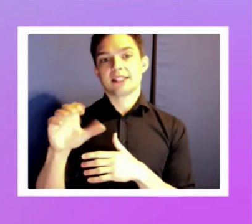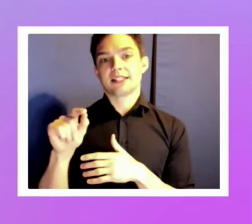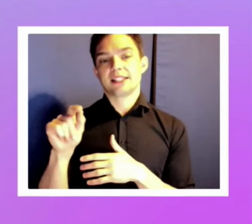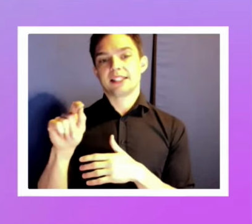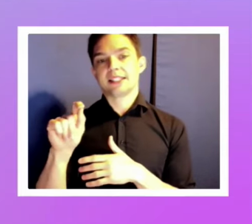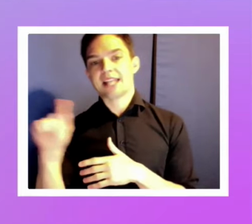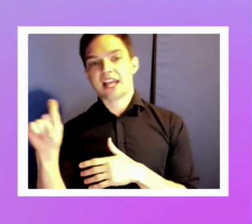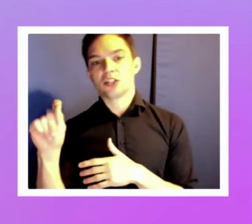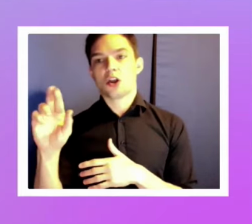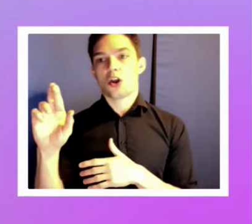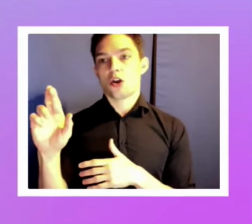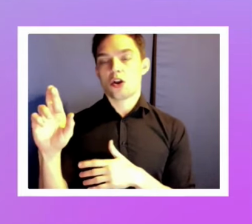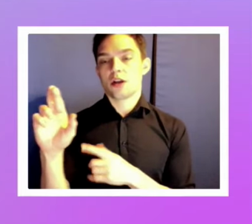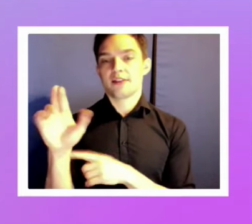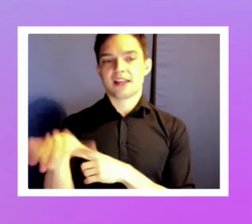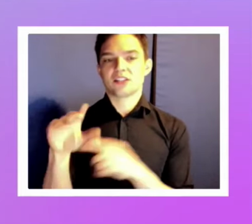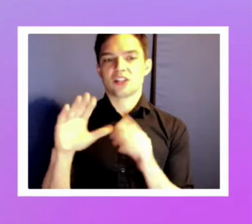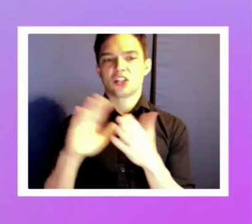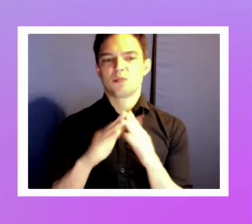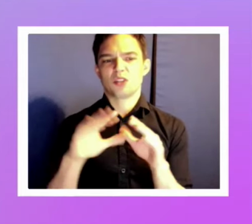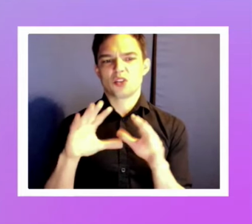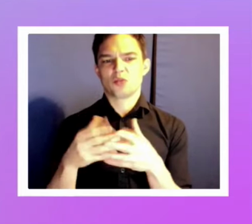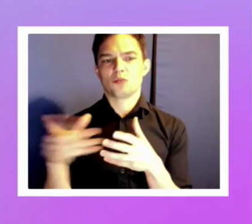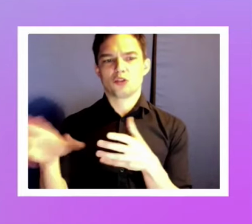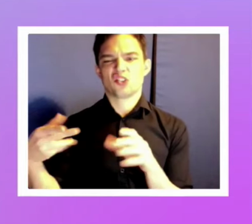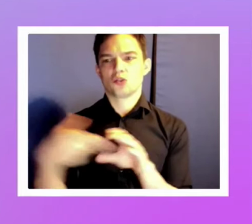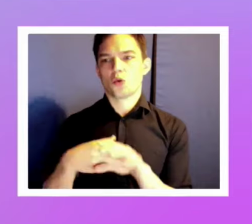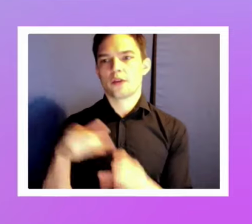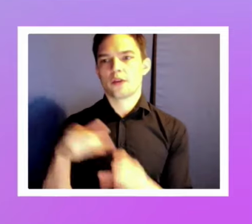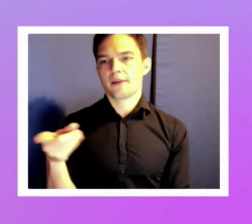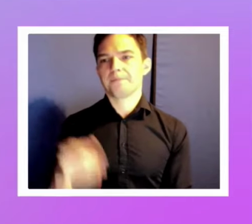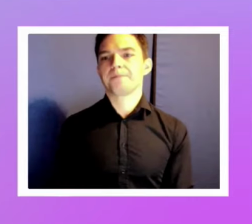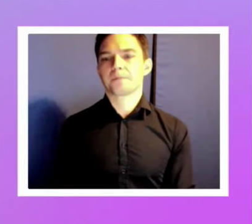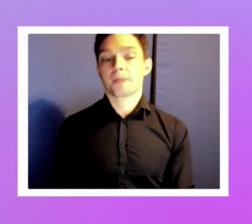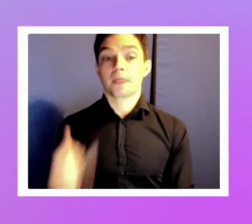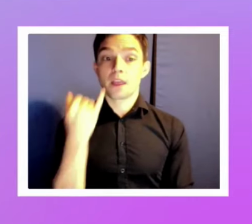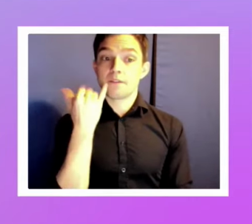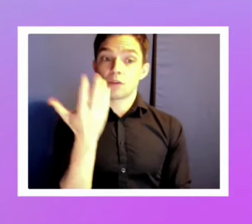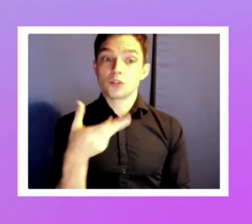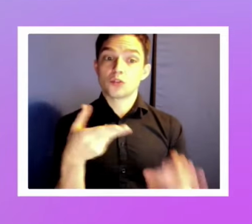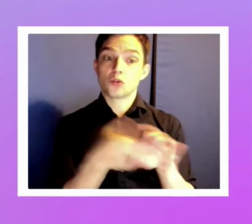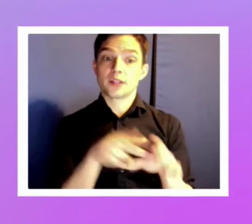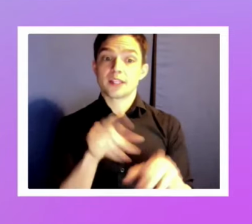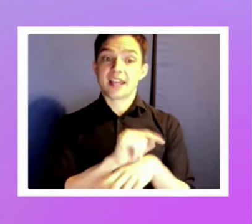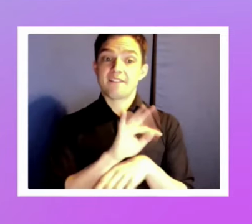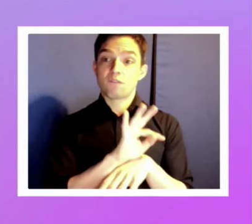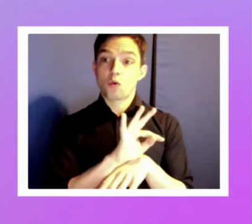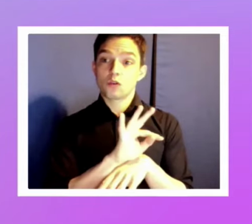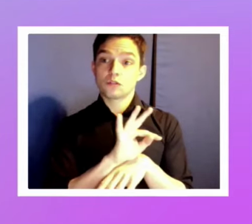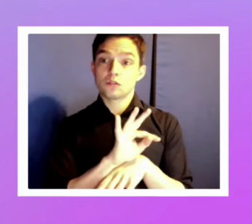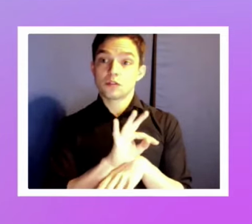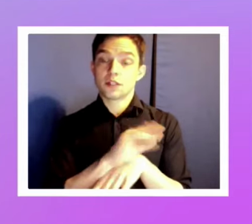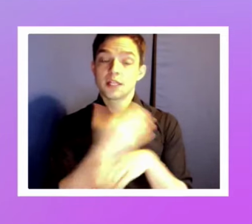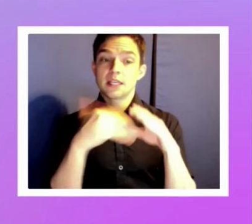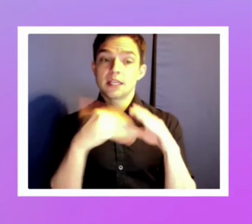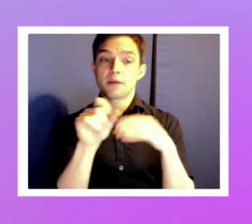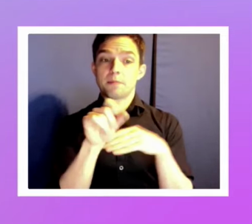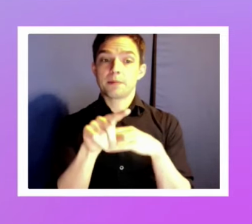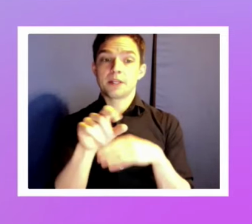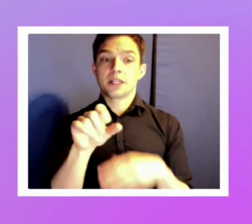w3.org/community/ACT-R. That is the community group where you can join. If you would like to join the task force, you can email